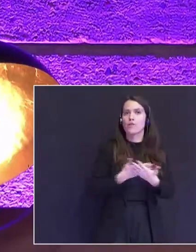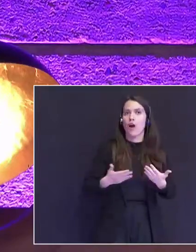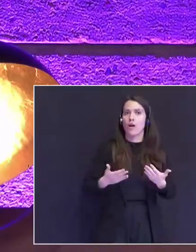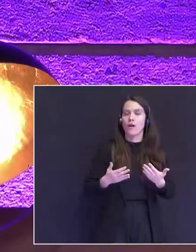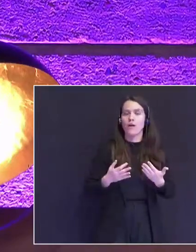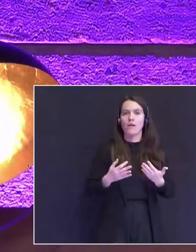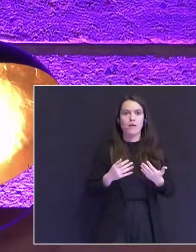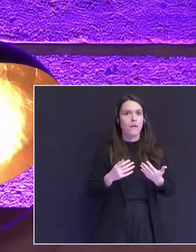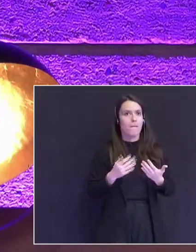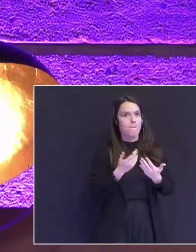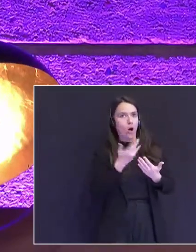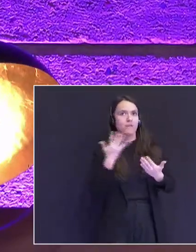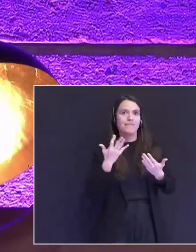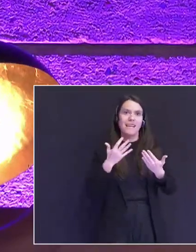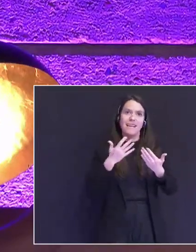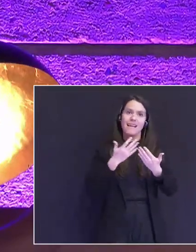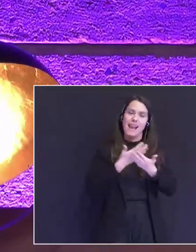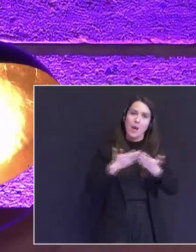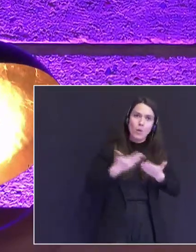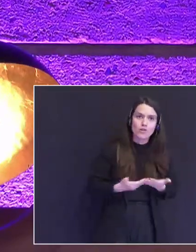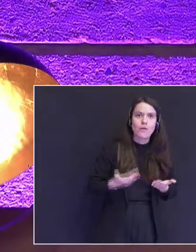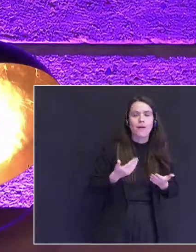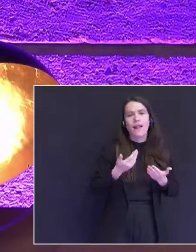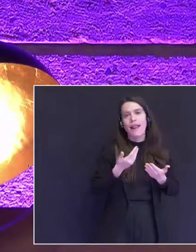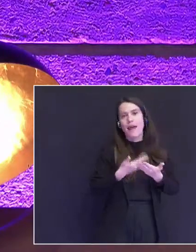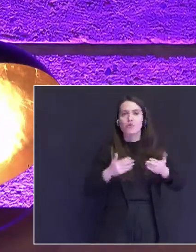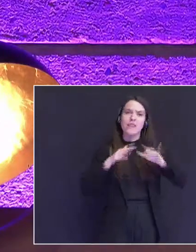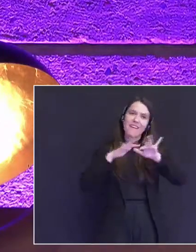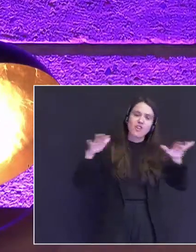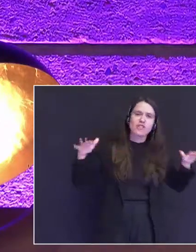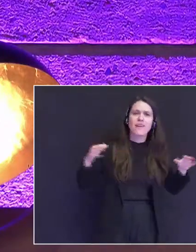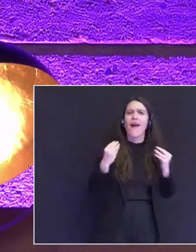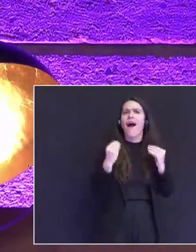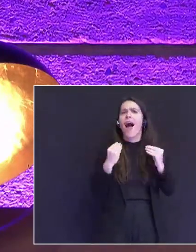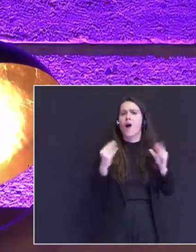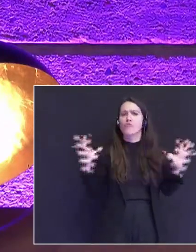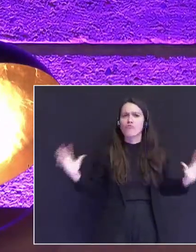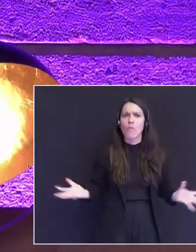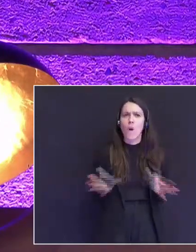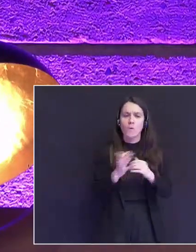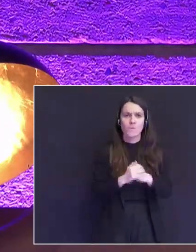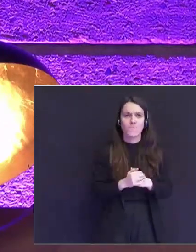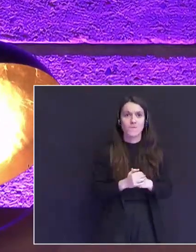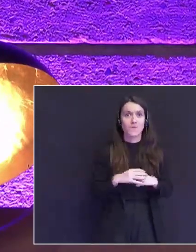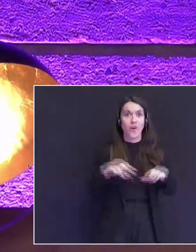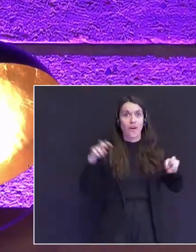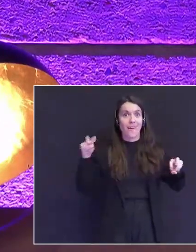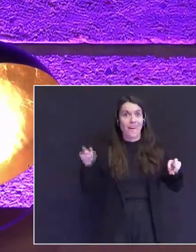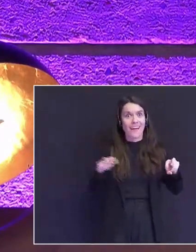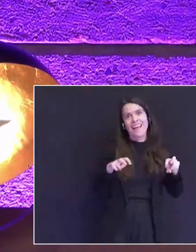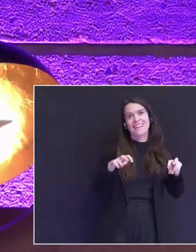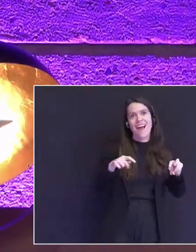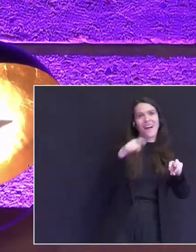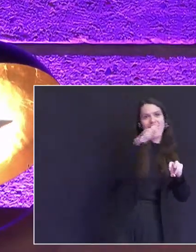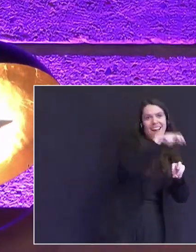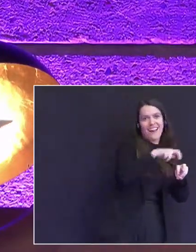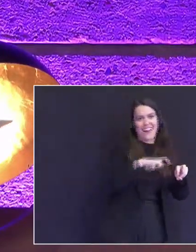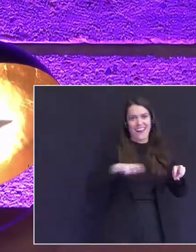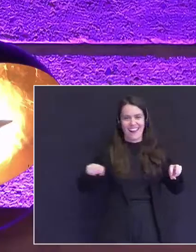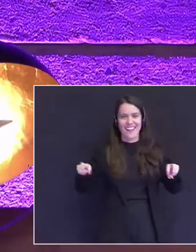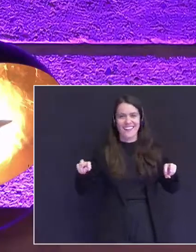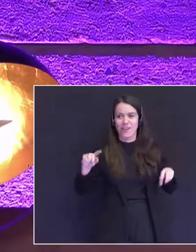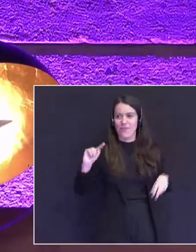and language diversity? And now we will follow in inverse order. So let's start with